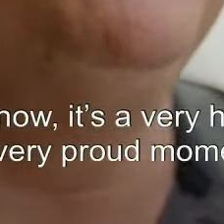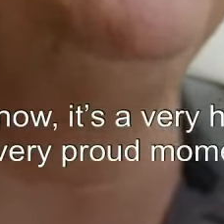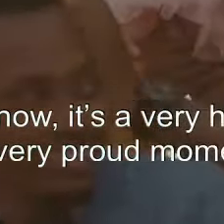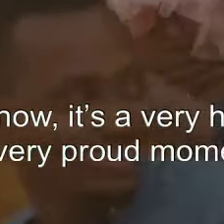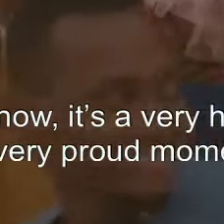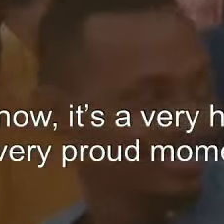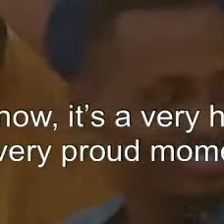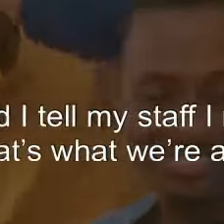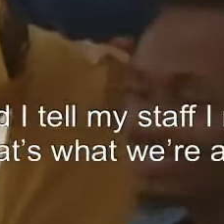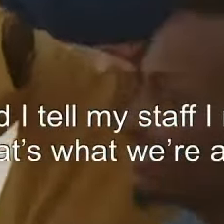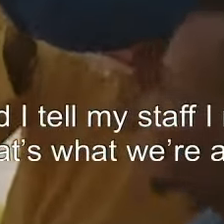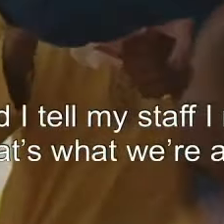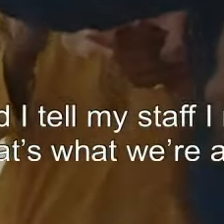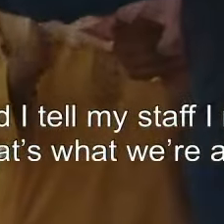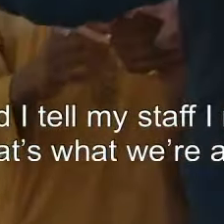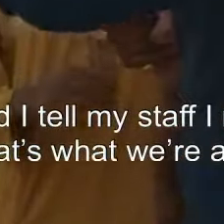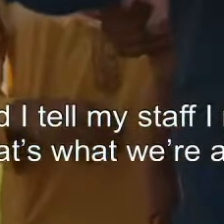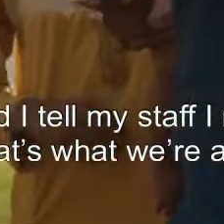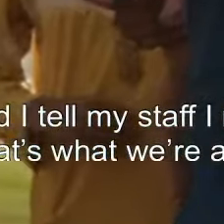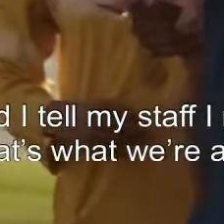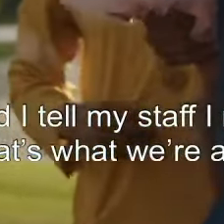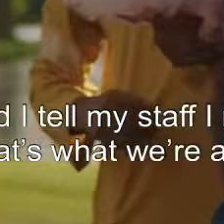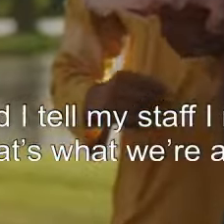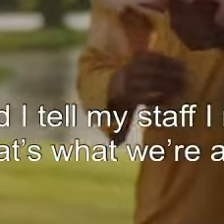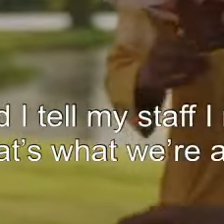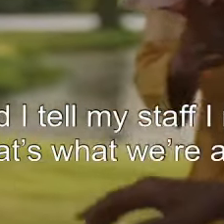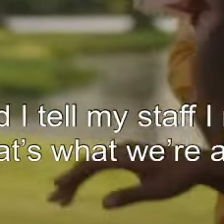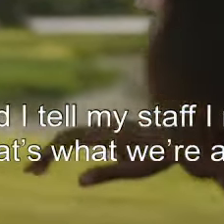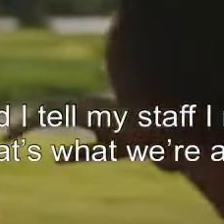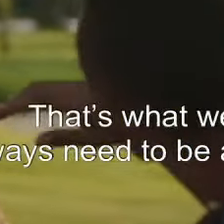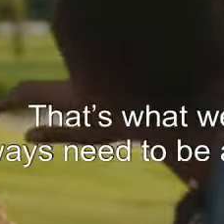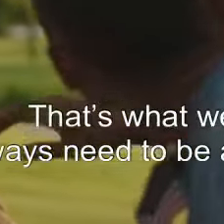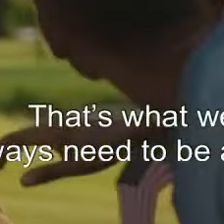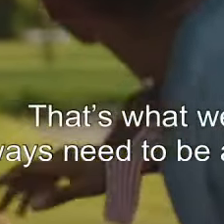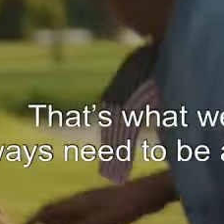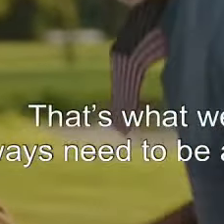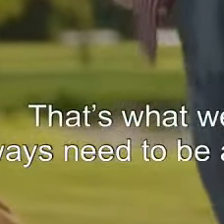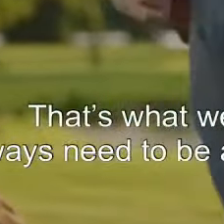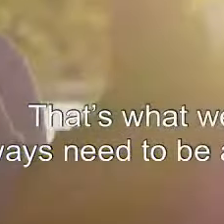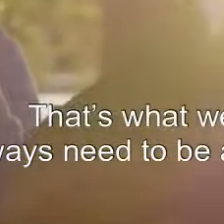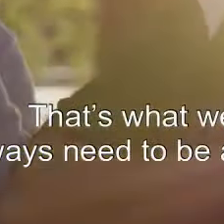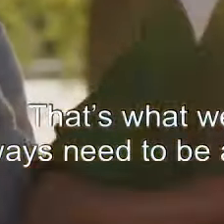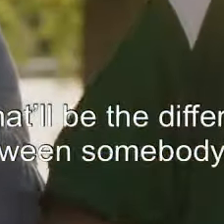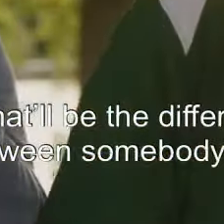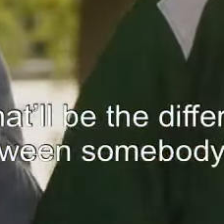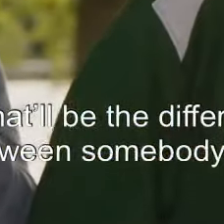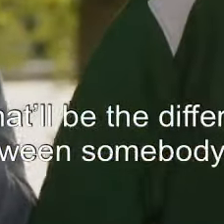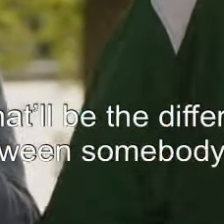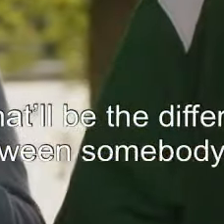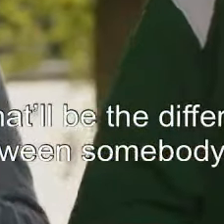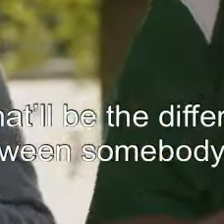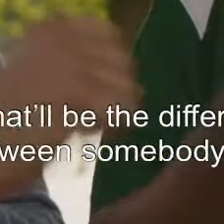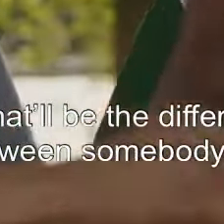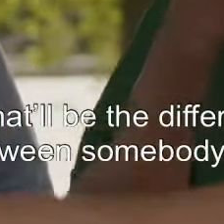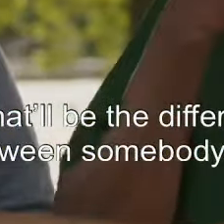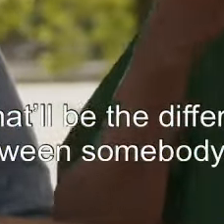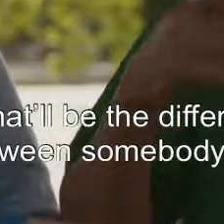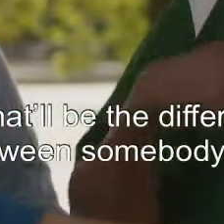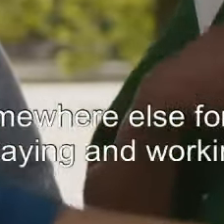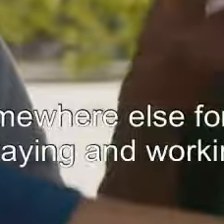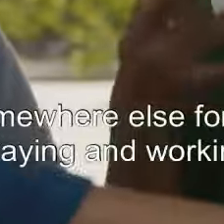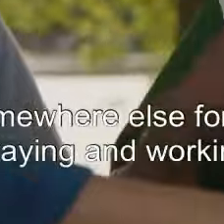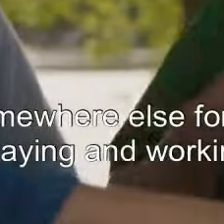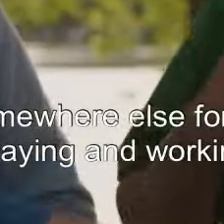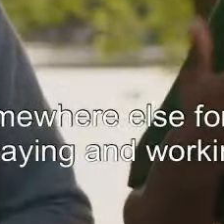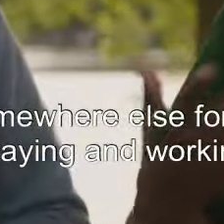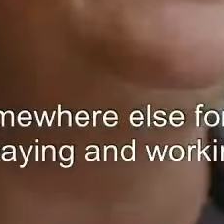proud moment that, you know, and I tell my staff, I mean, that's what we're about. That's what we always need to be about. That'll be the difference between somebody